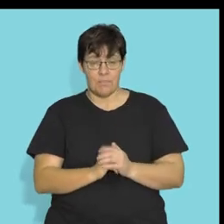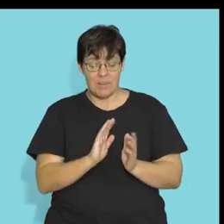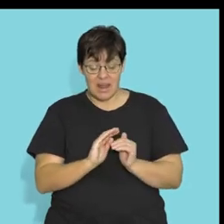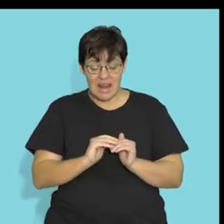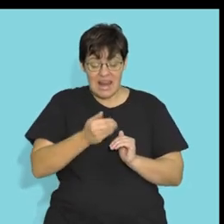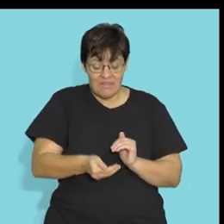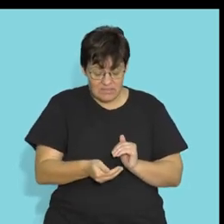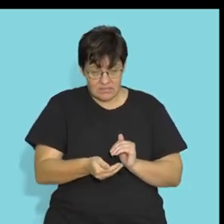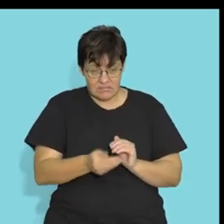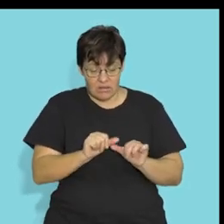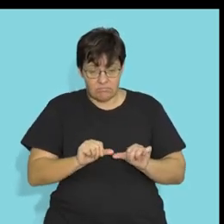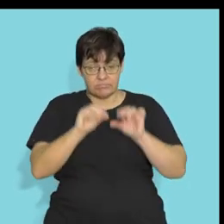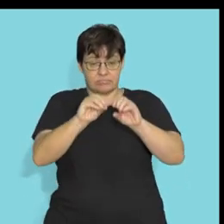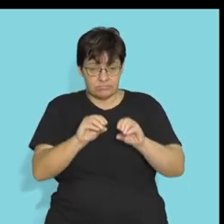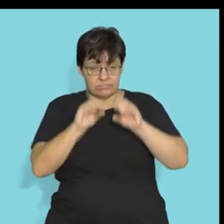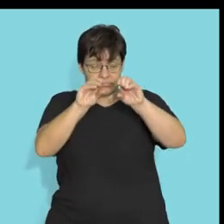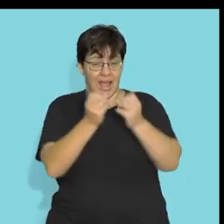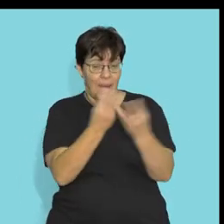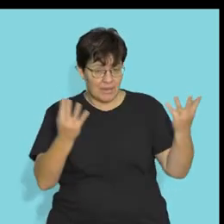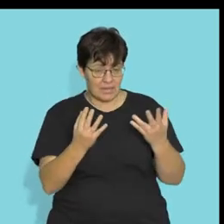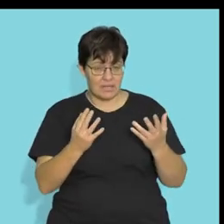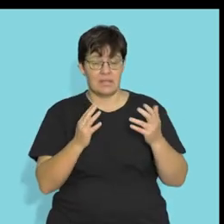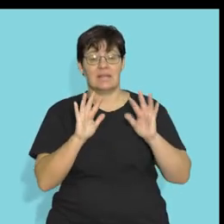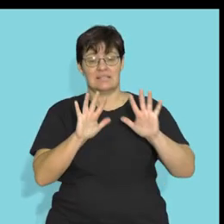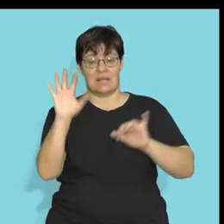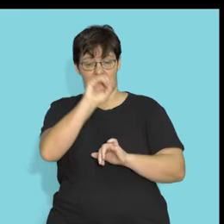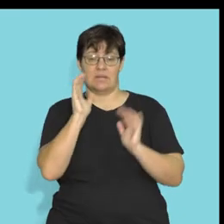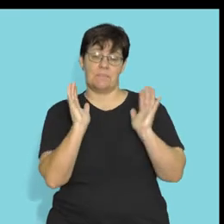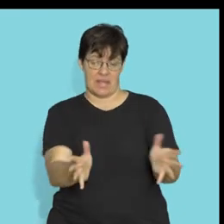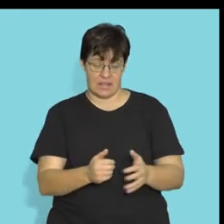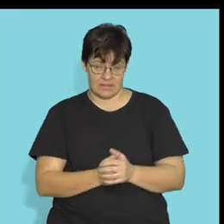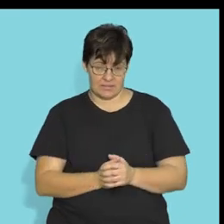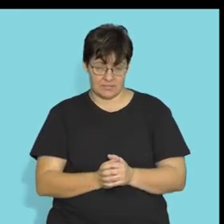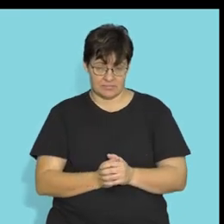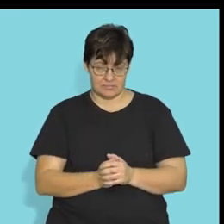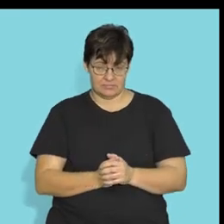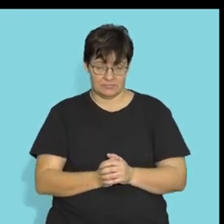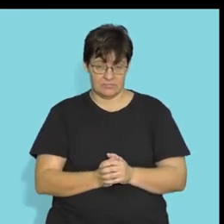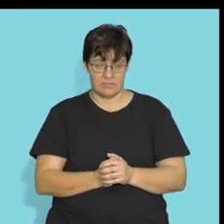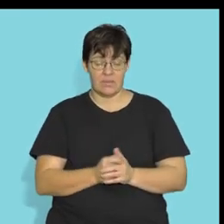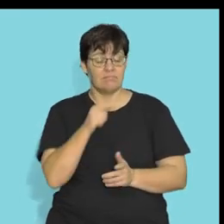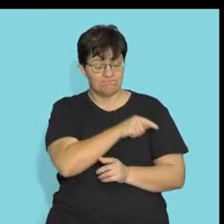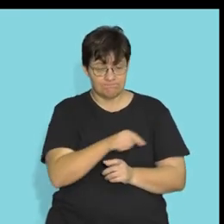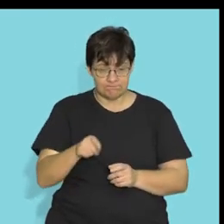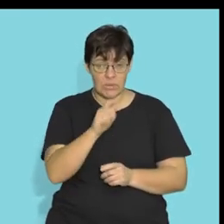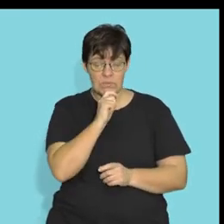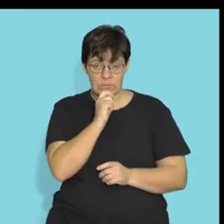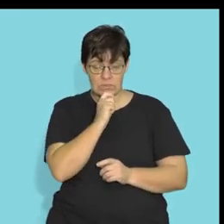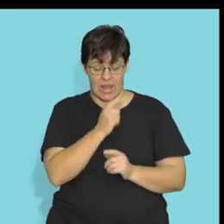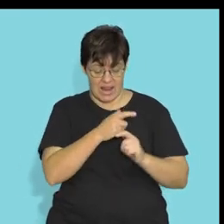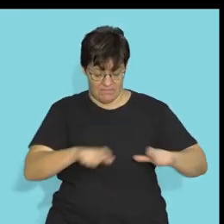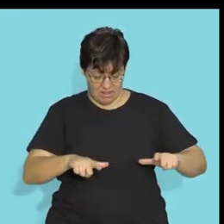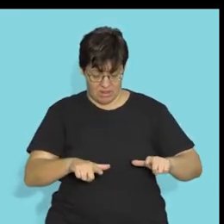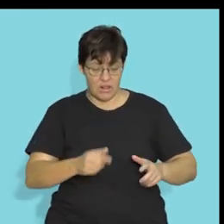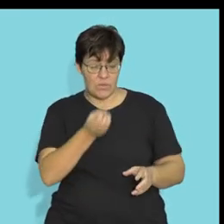only 10% of energy is available. What we recognize is that much of the energy is utilized by the organisms